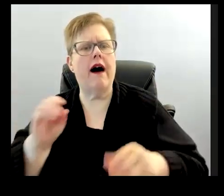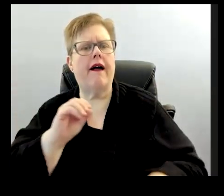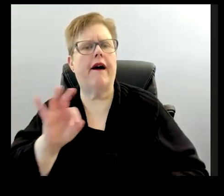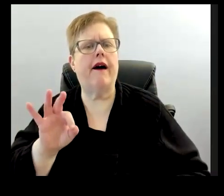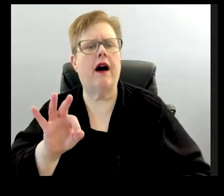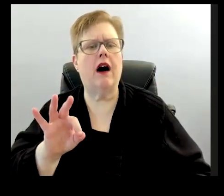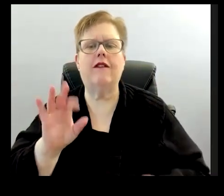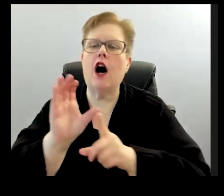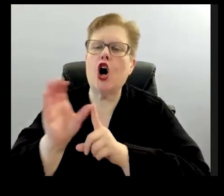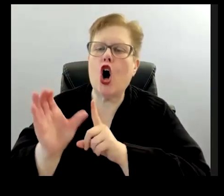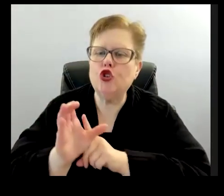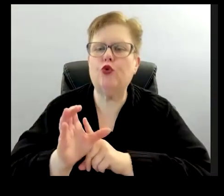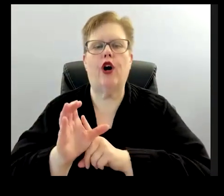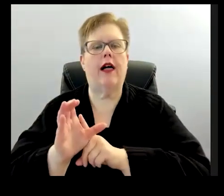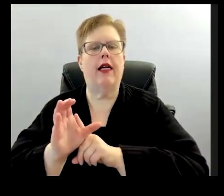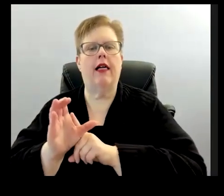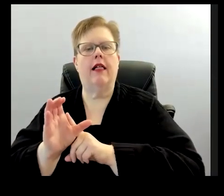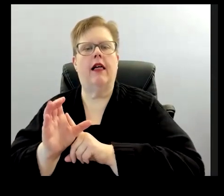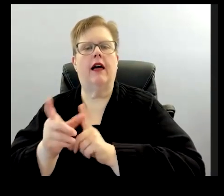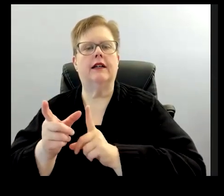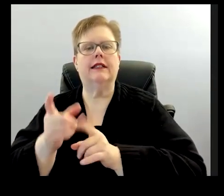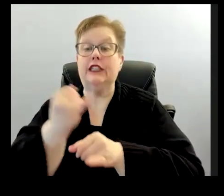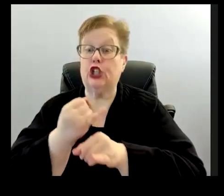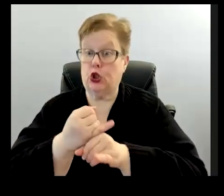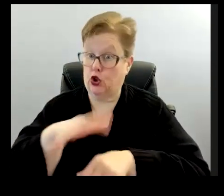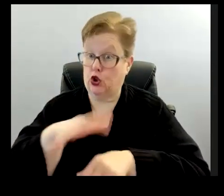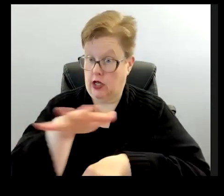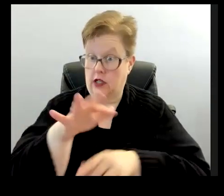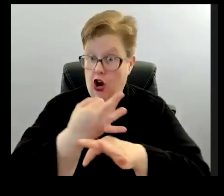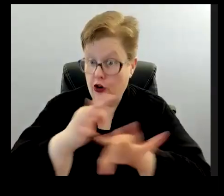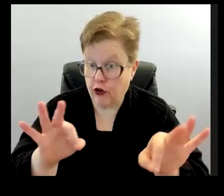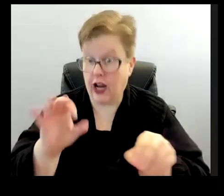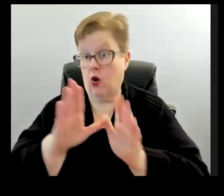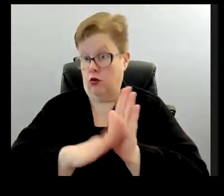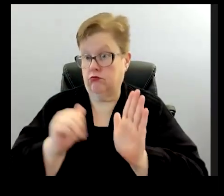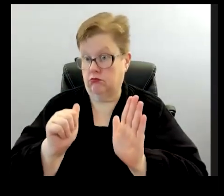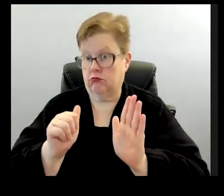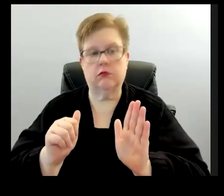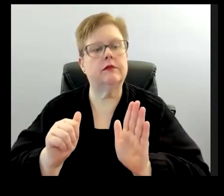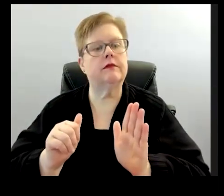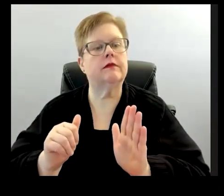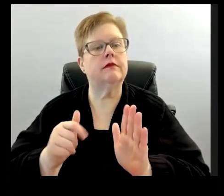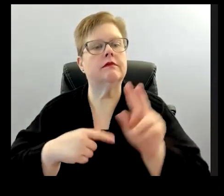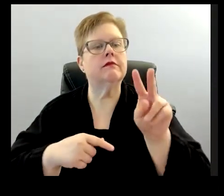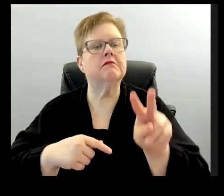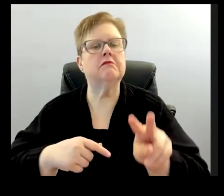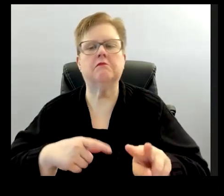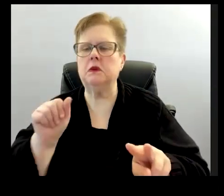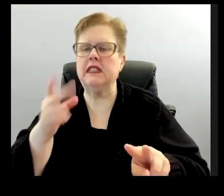of cultural institutions, either free or low cost. I'm just going to scroll while I talk so that you can